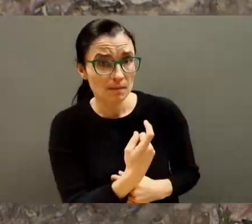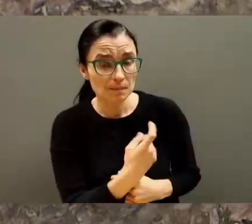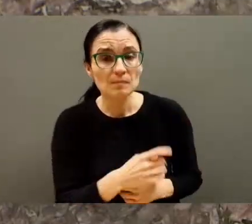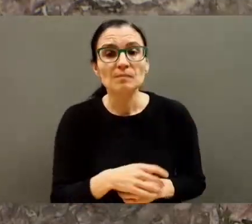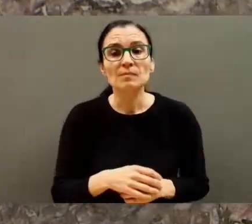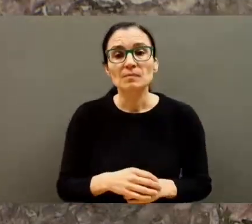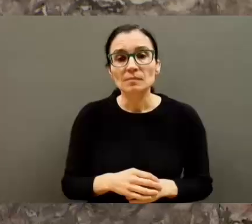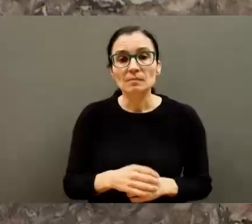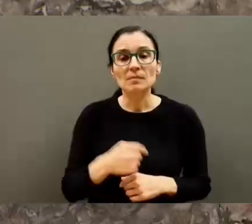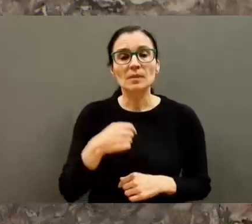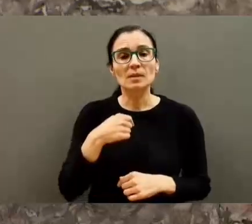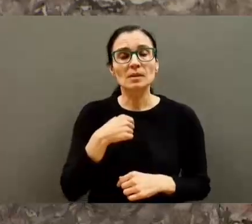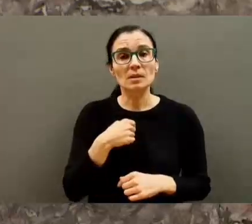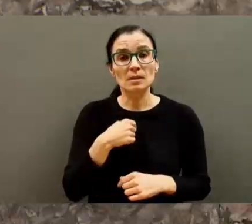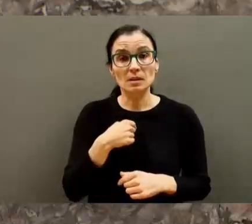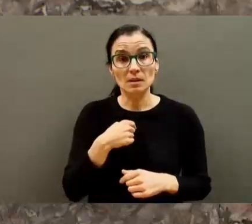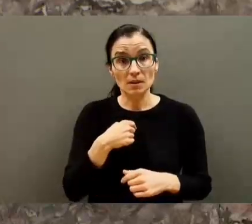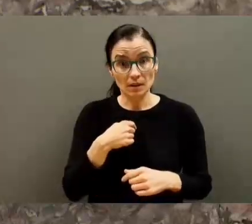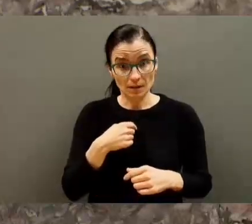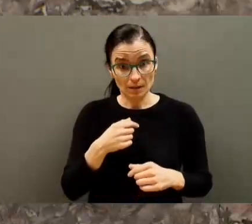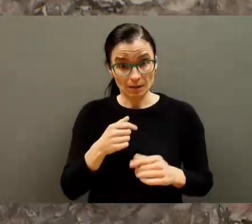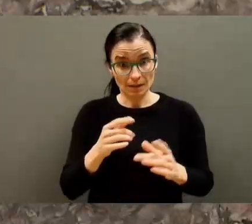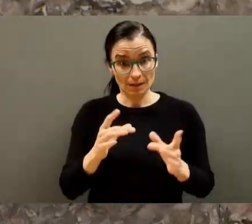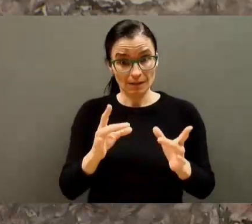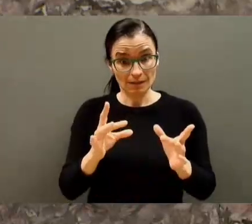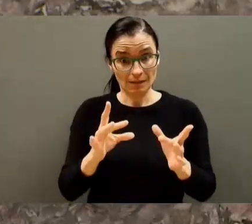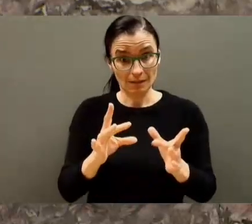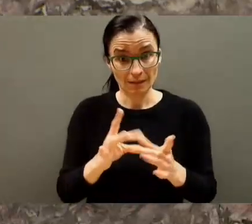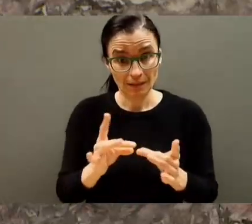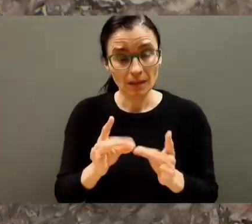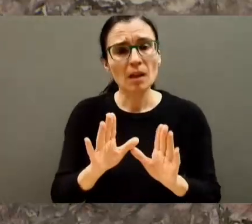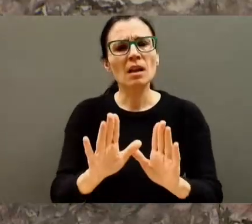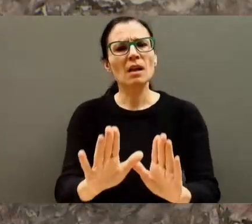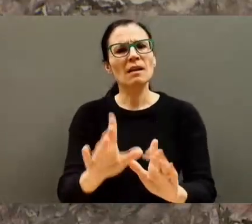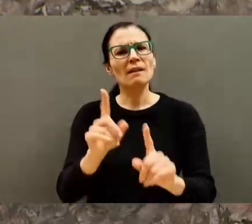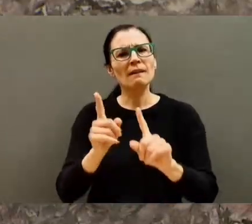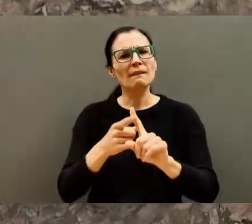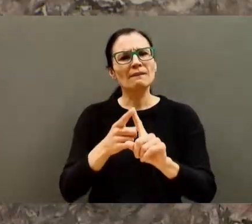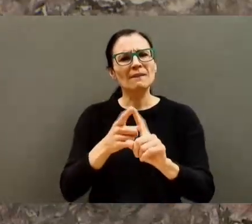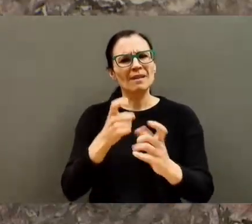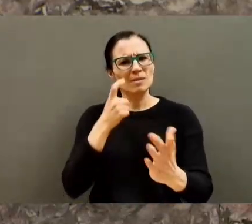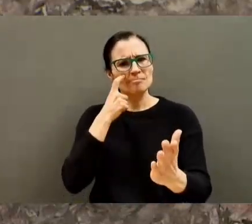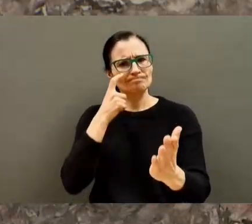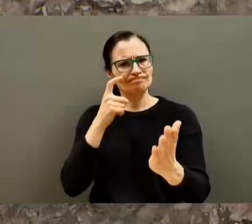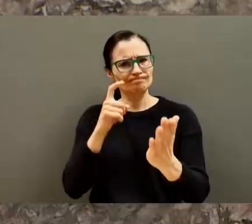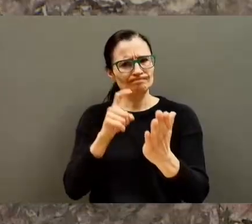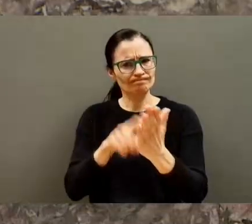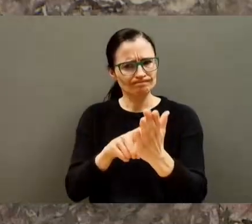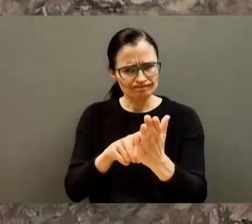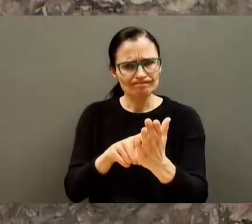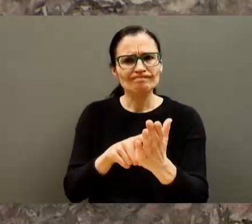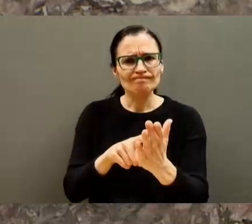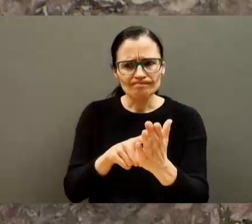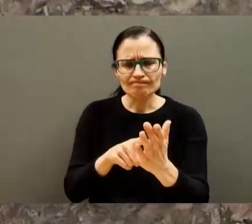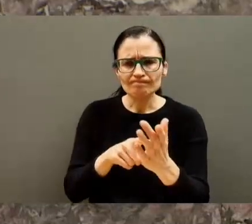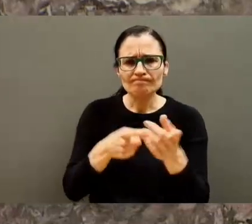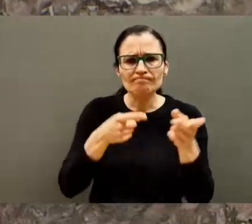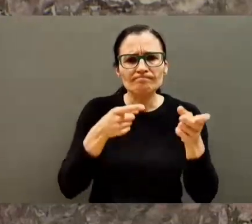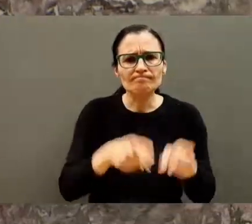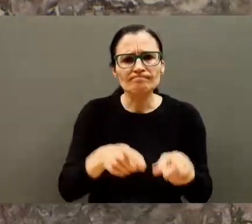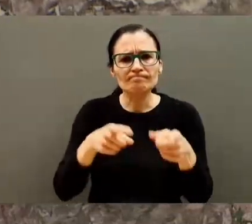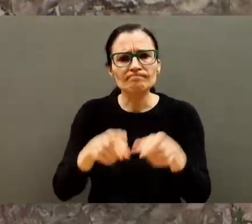again some of the circumstances that have brought us to this place and the devastating and horrific tragedy that our